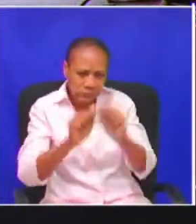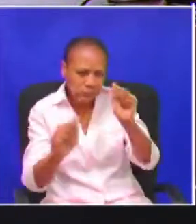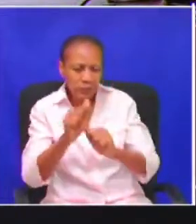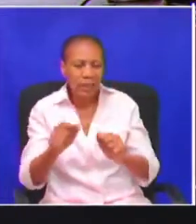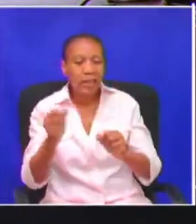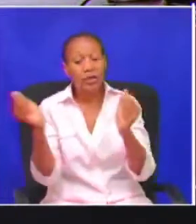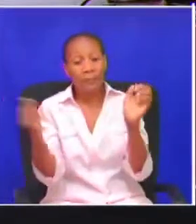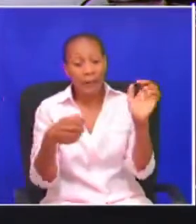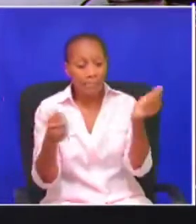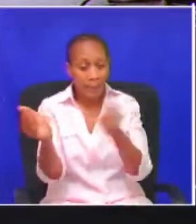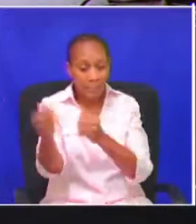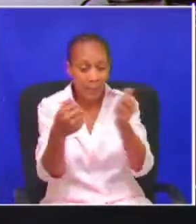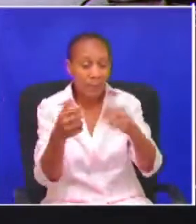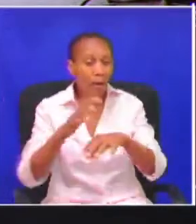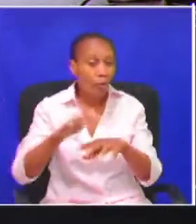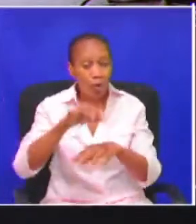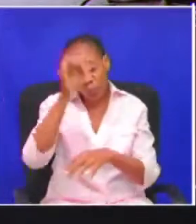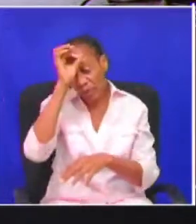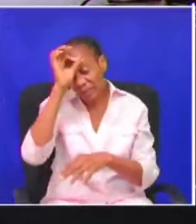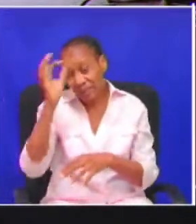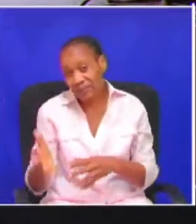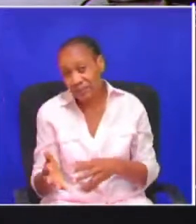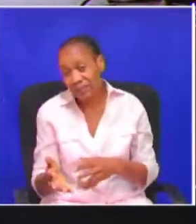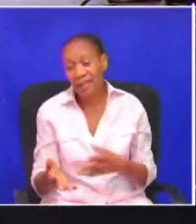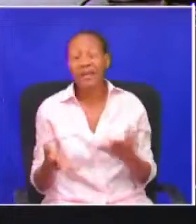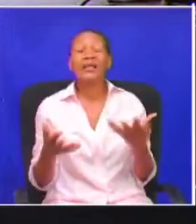of proactively